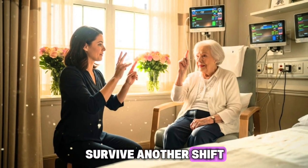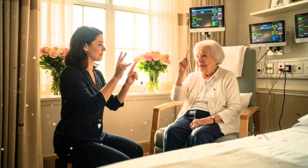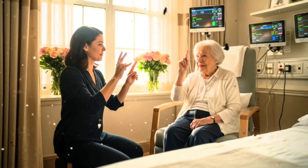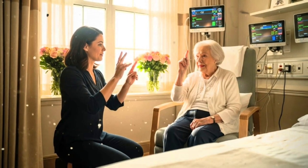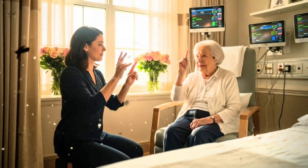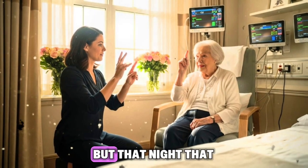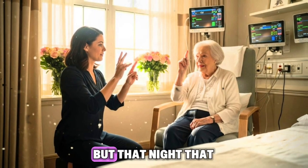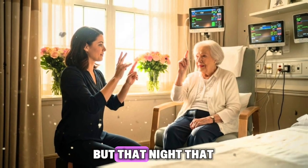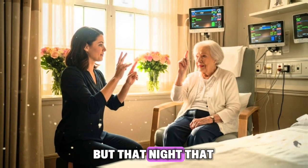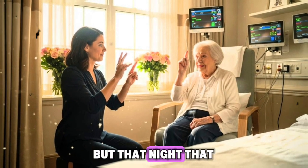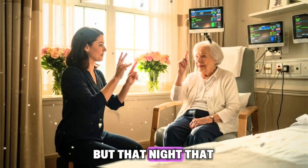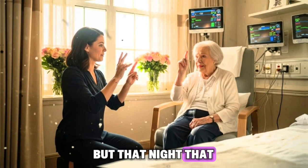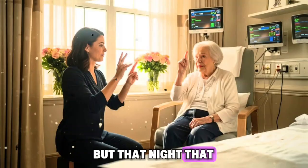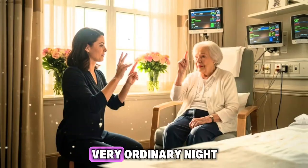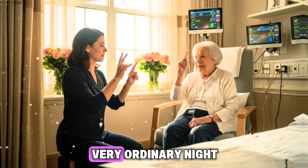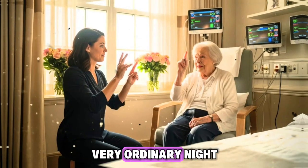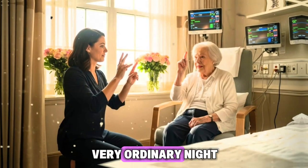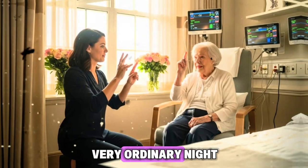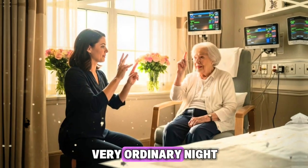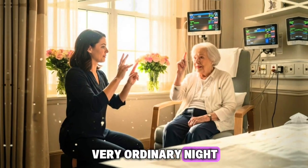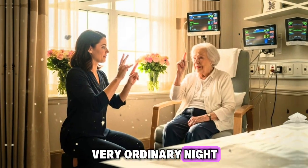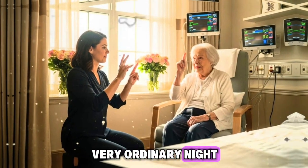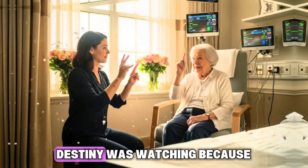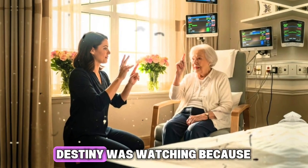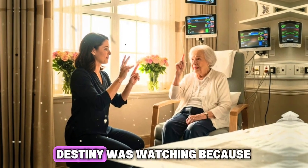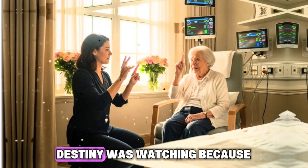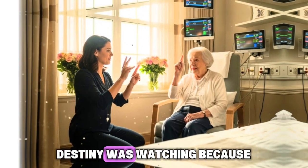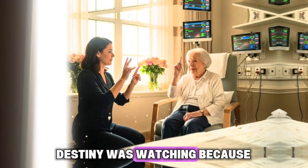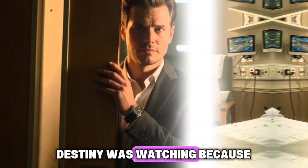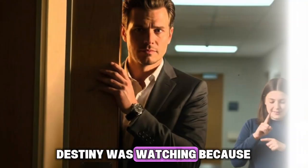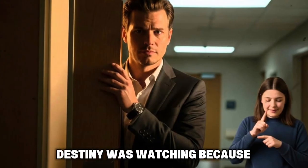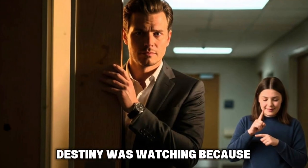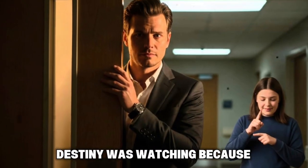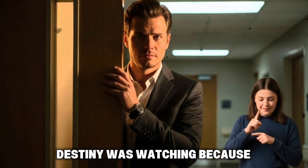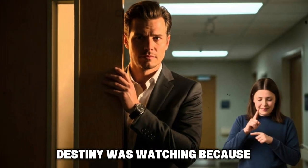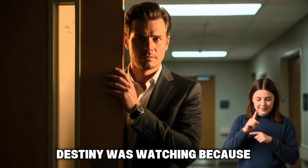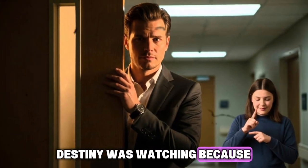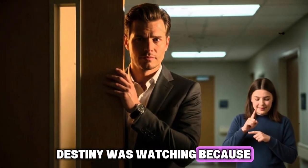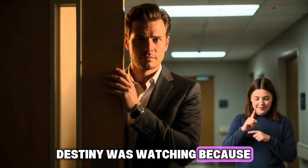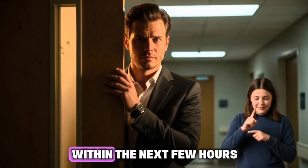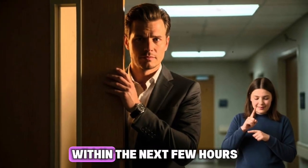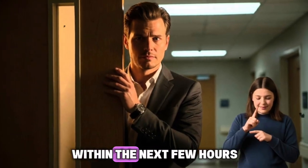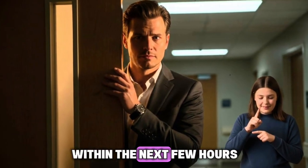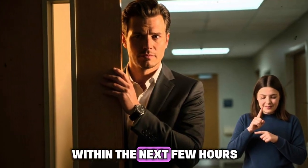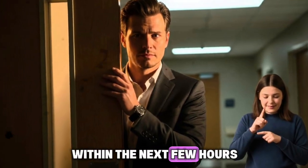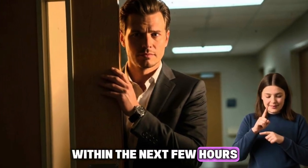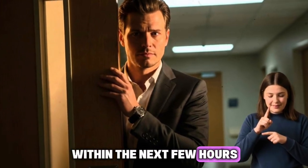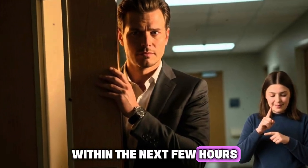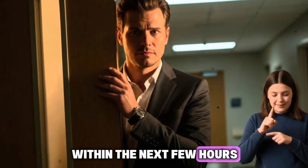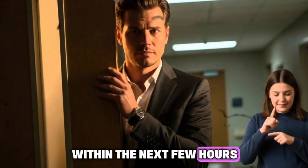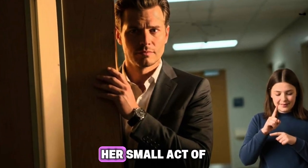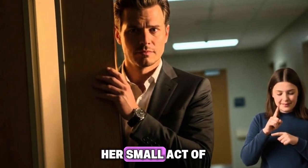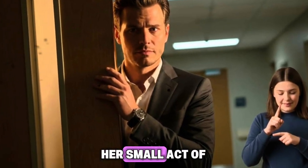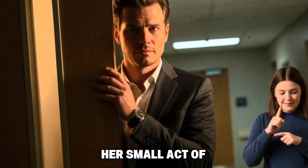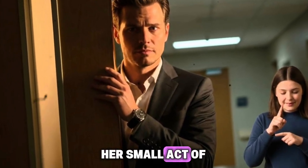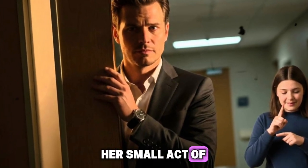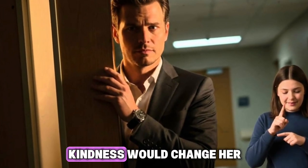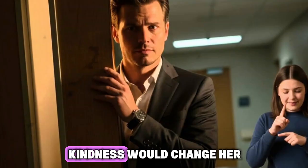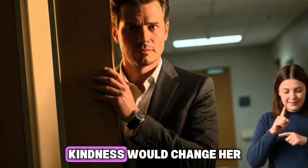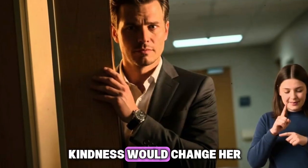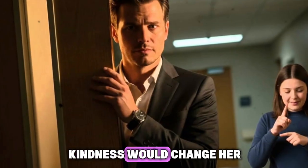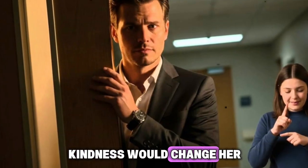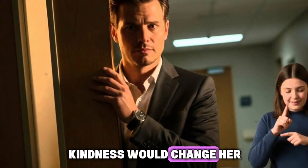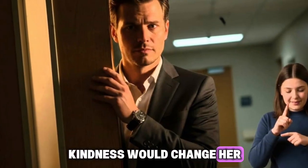shift. But that night, that very ordinary night, destiny was watching. Because within the next few hours, her small act